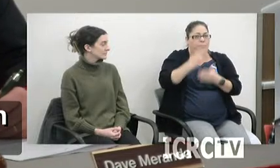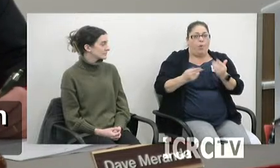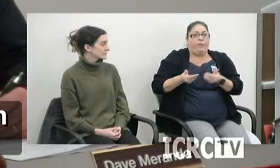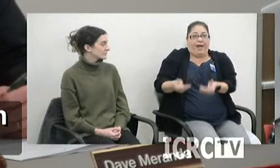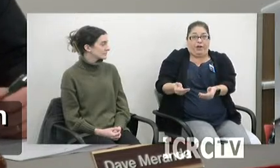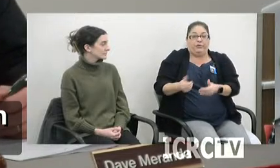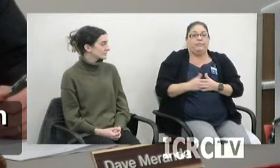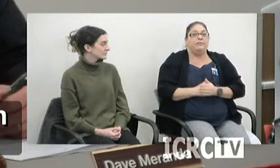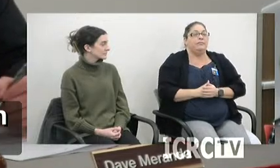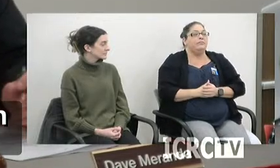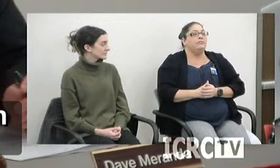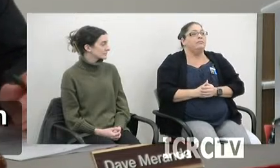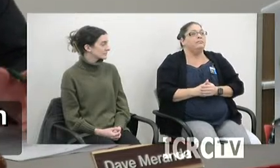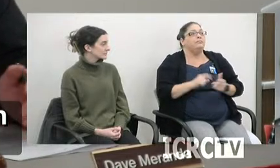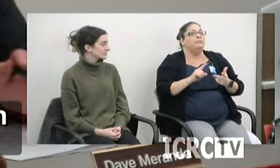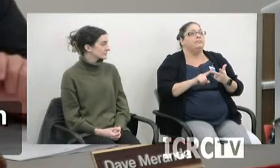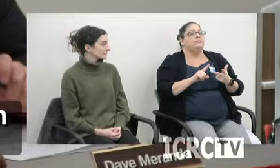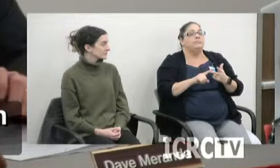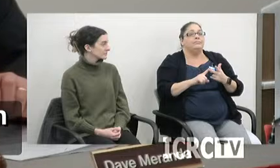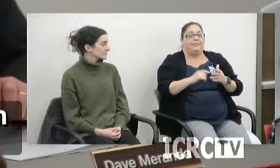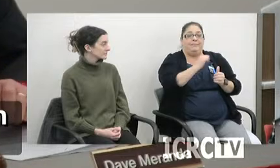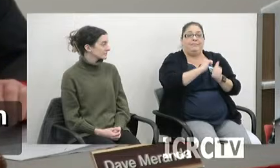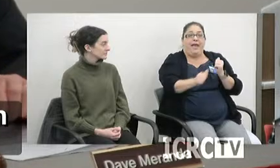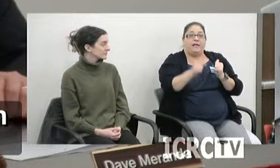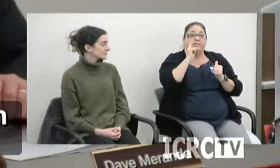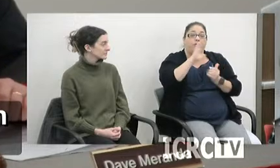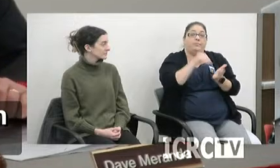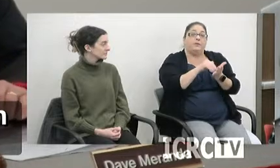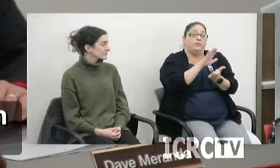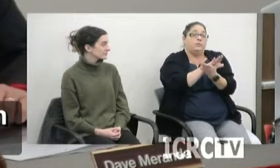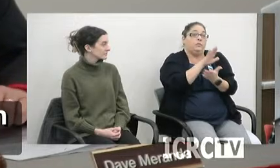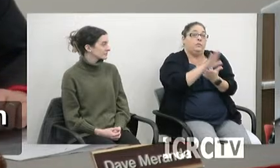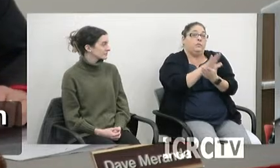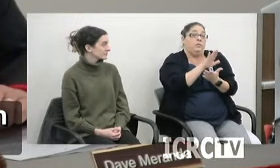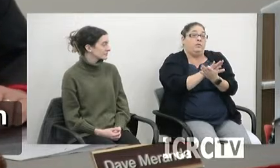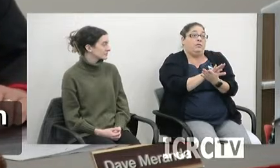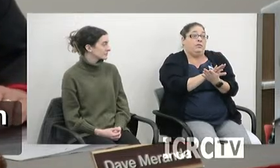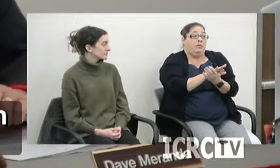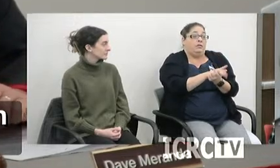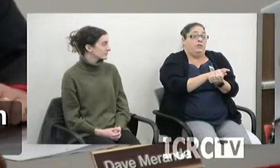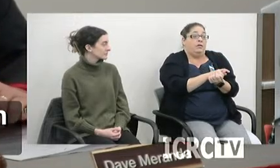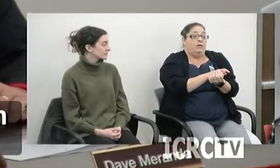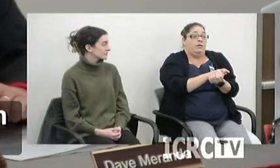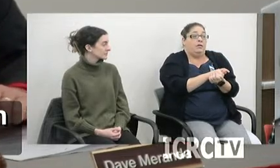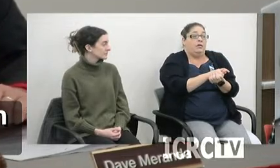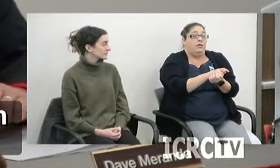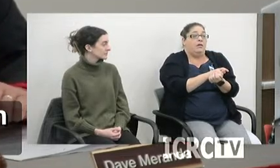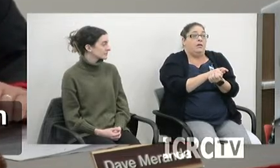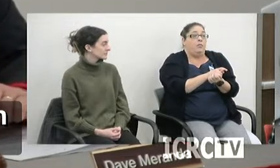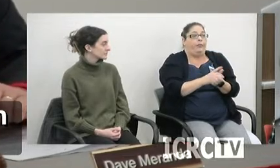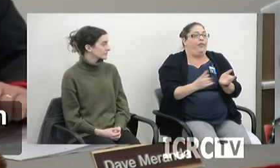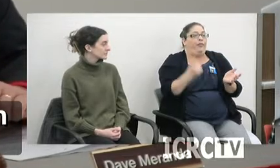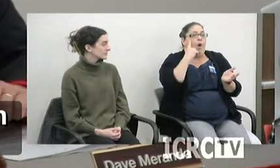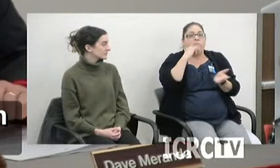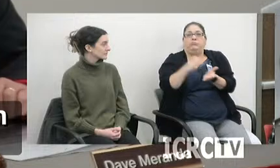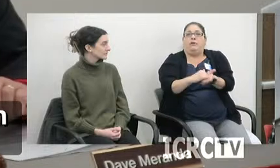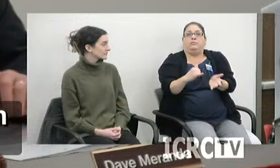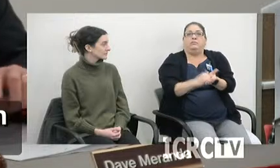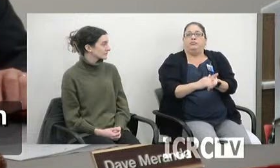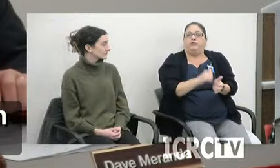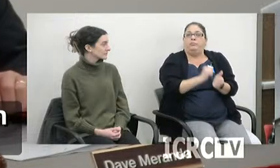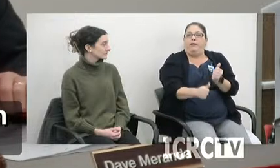We passed a bond for a middle school that was in the beginning thought to be impossible to